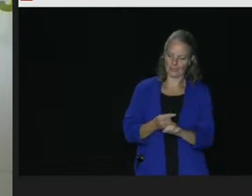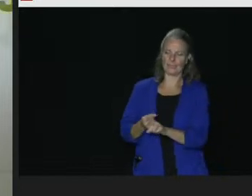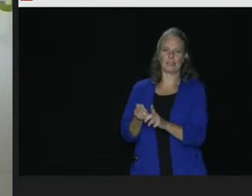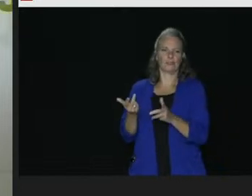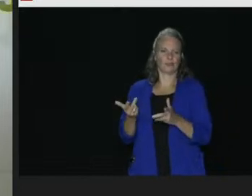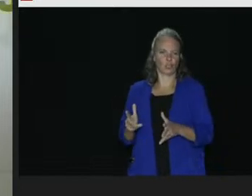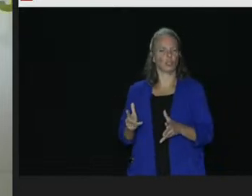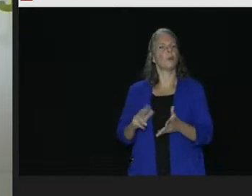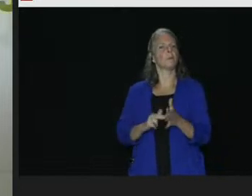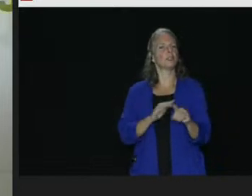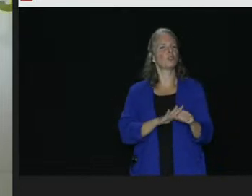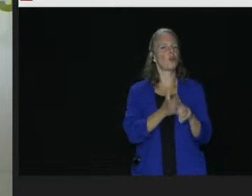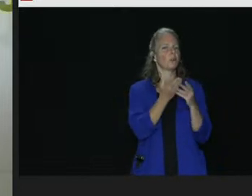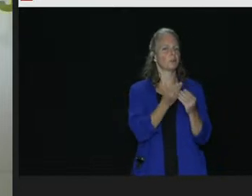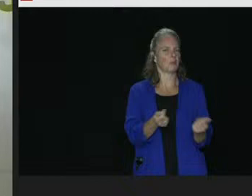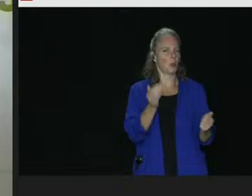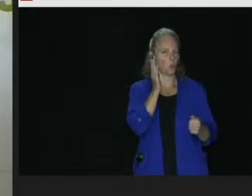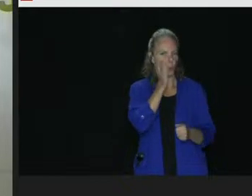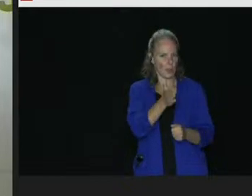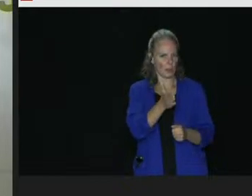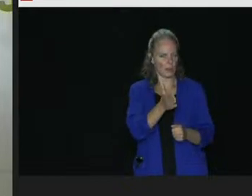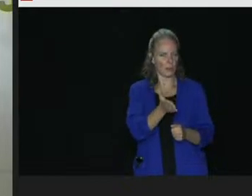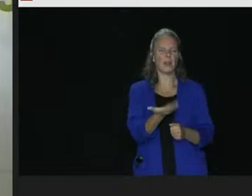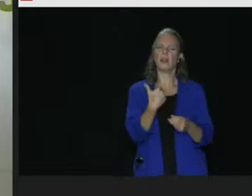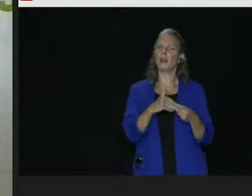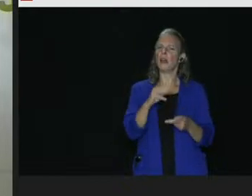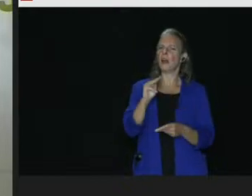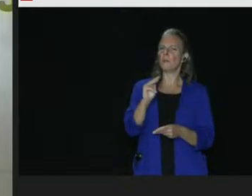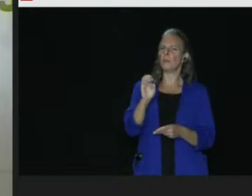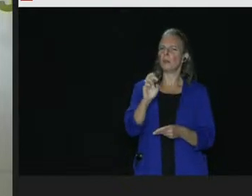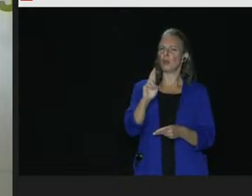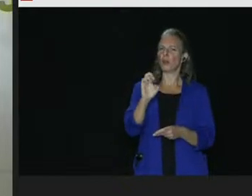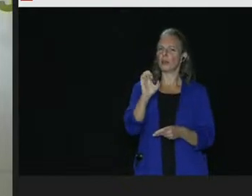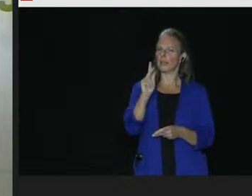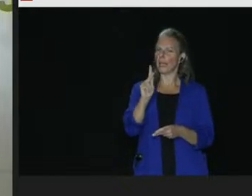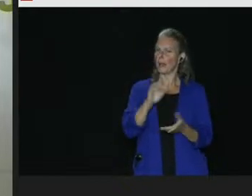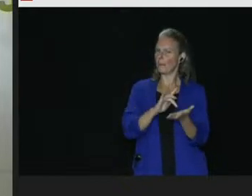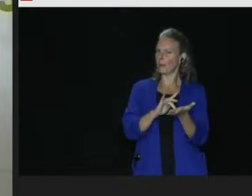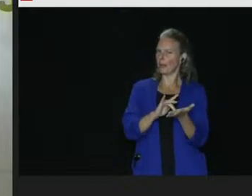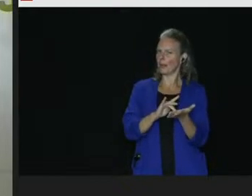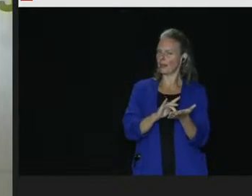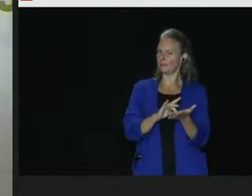mentioned the Merck pill earlier. What is your take on this?